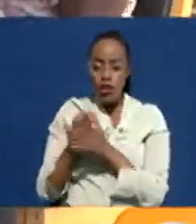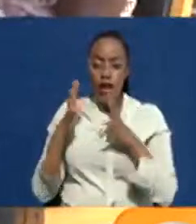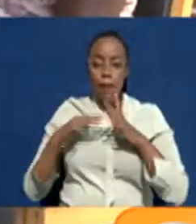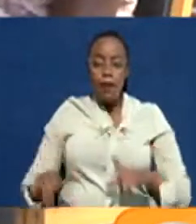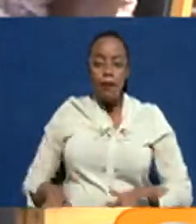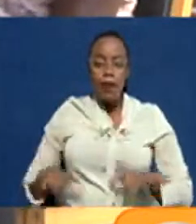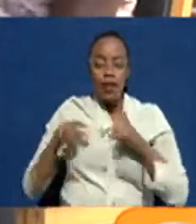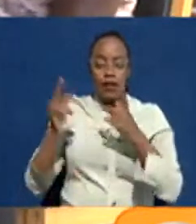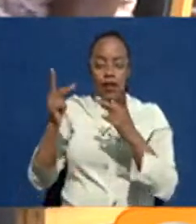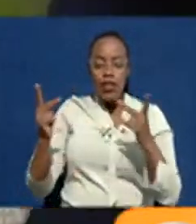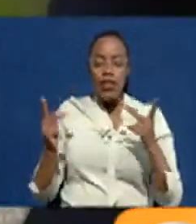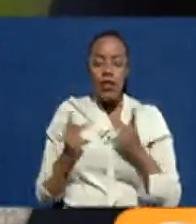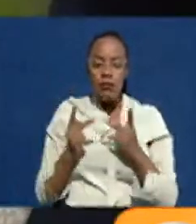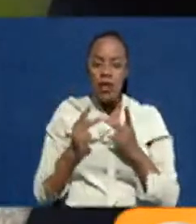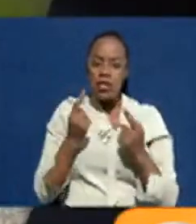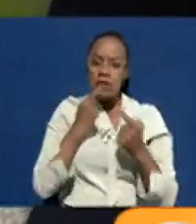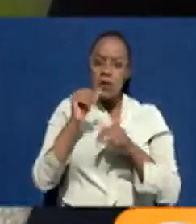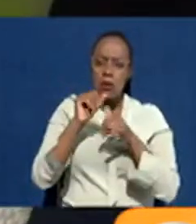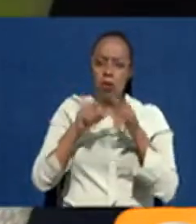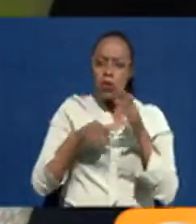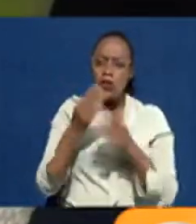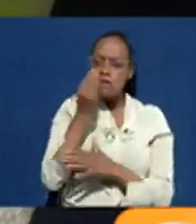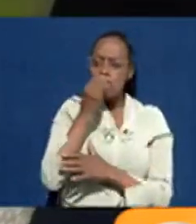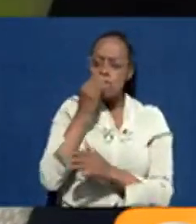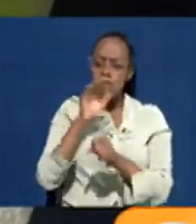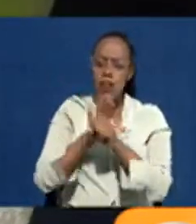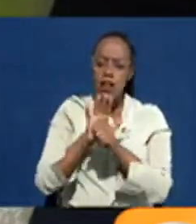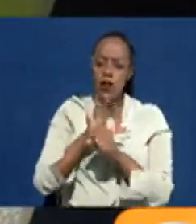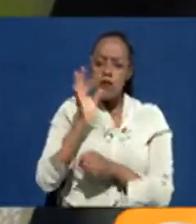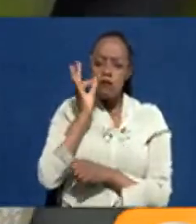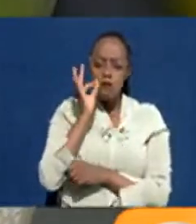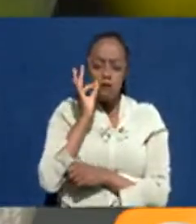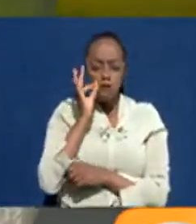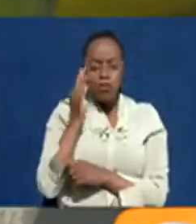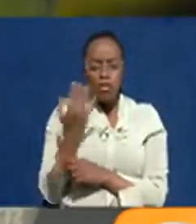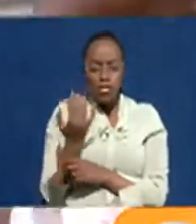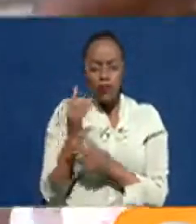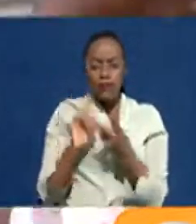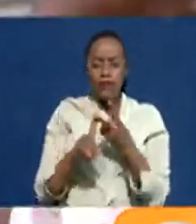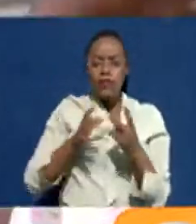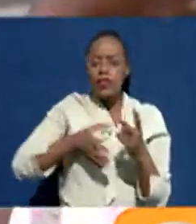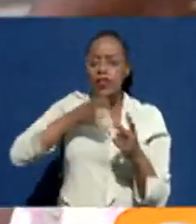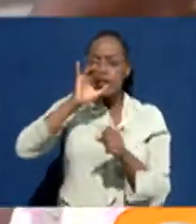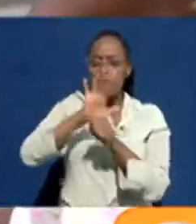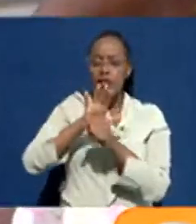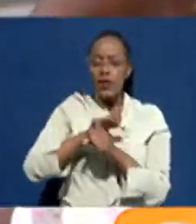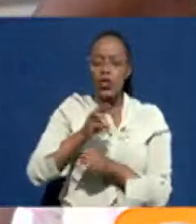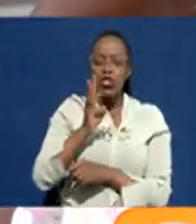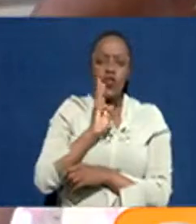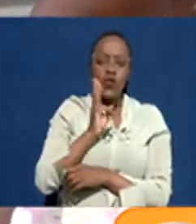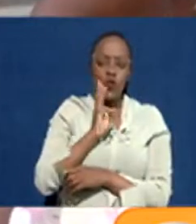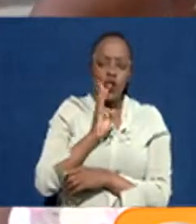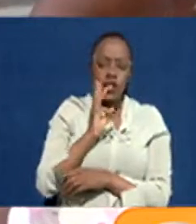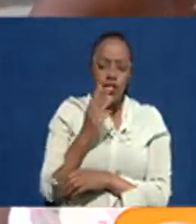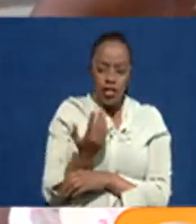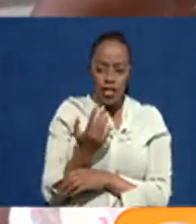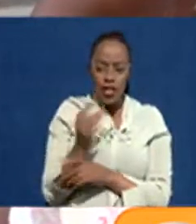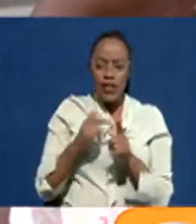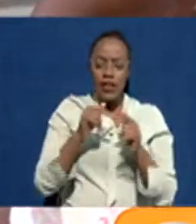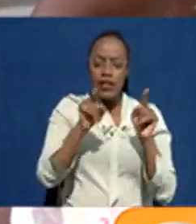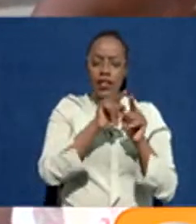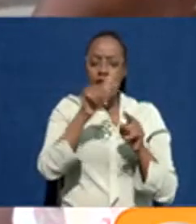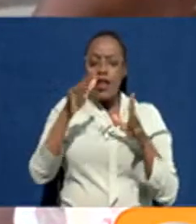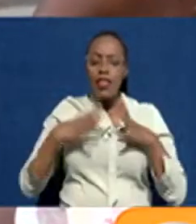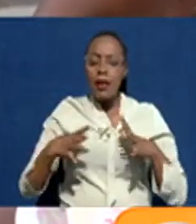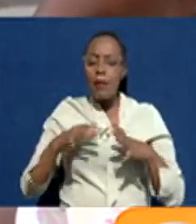place talk about eating a lot of fruits, drinking a lot of water. Then there is these